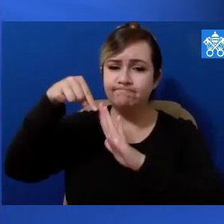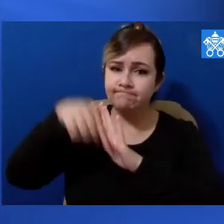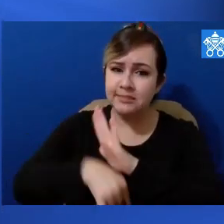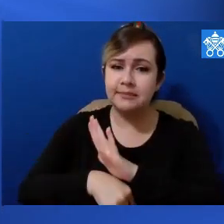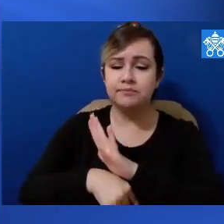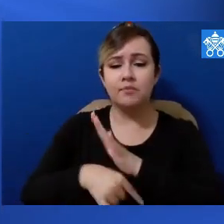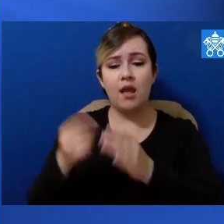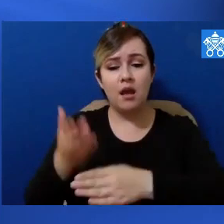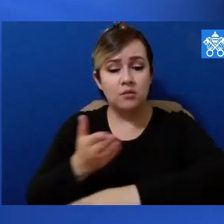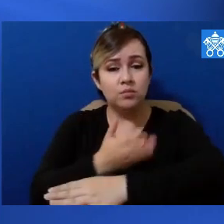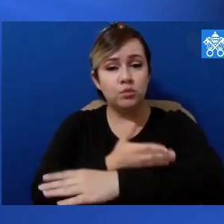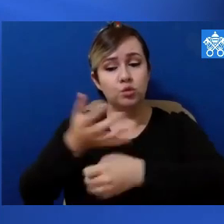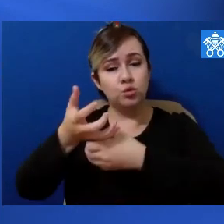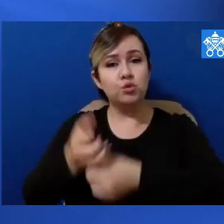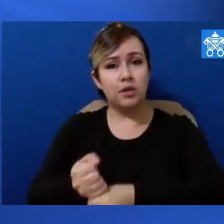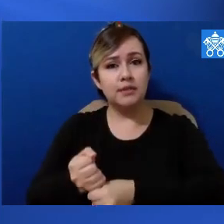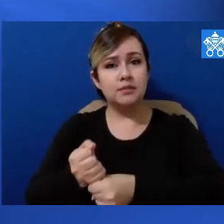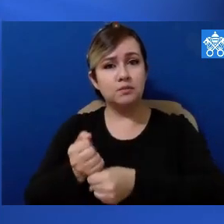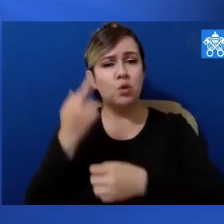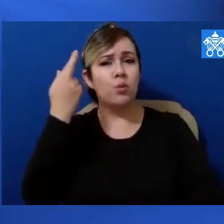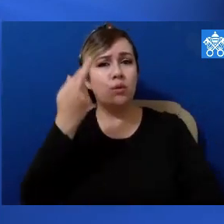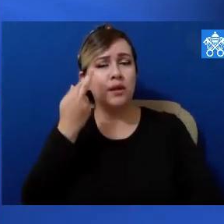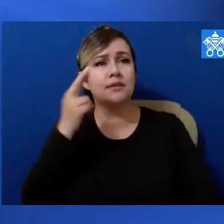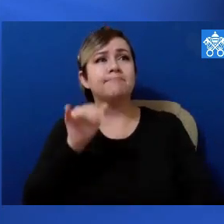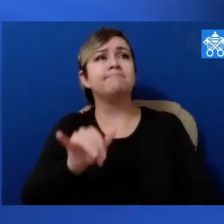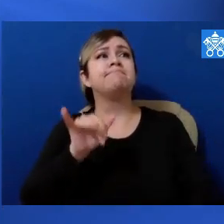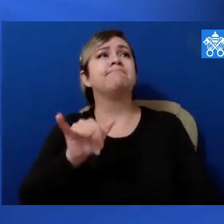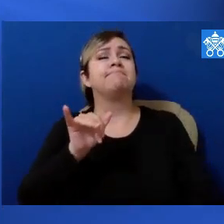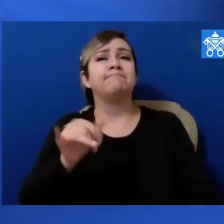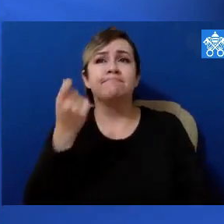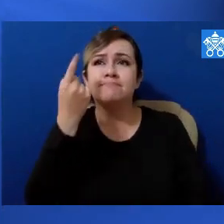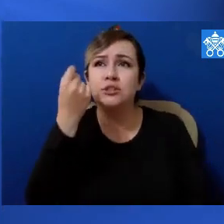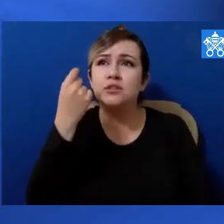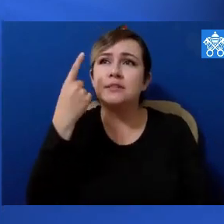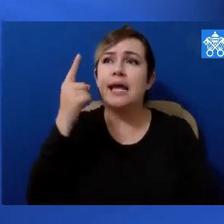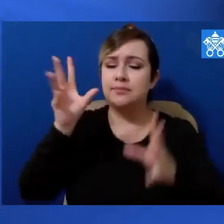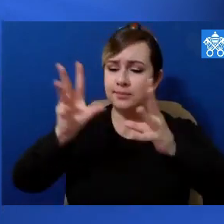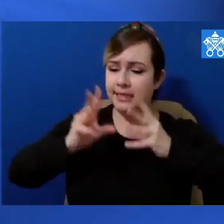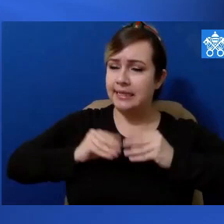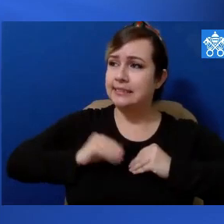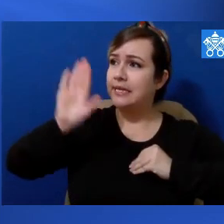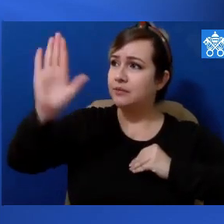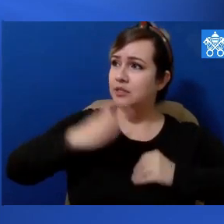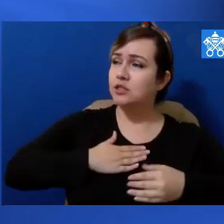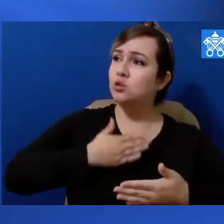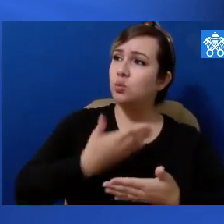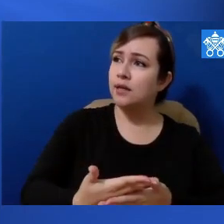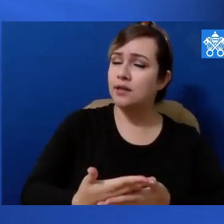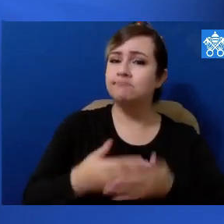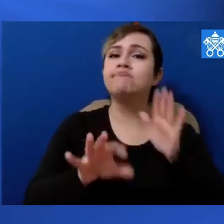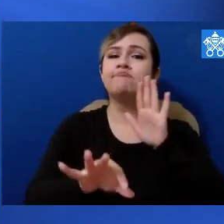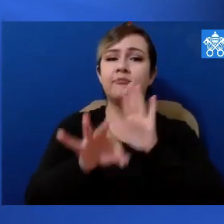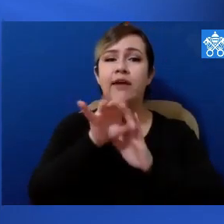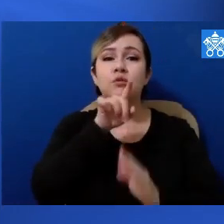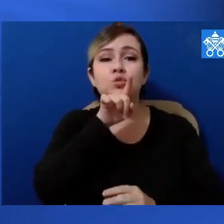trust as we realize that in coming to understand and embrace His holy will, we find our